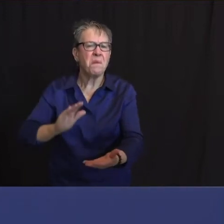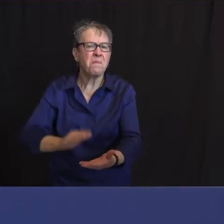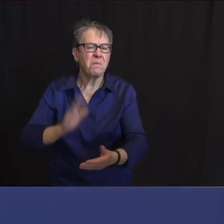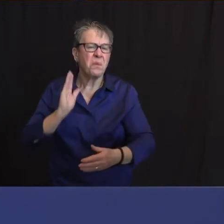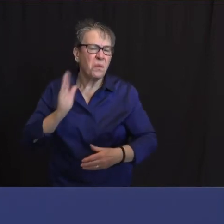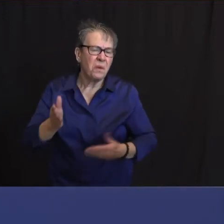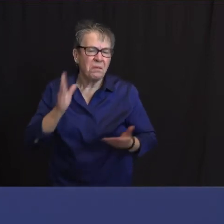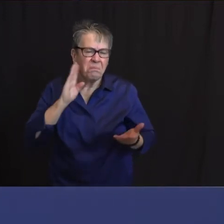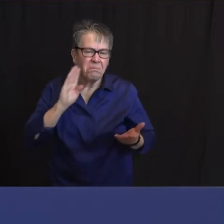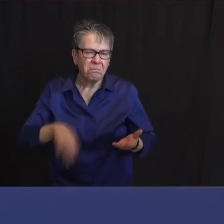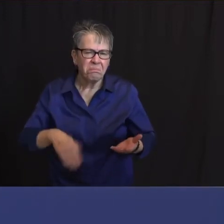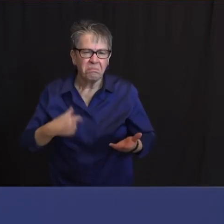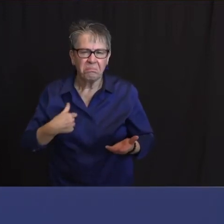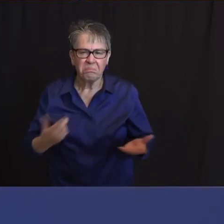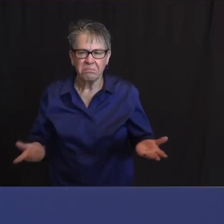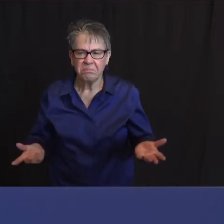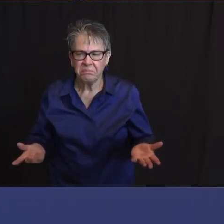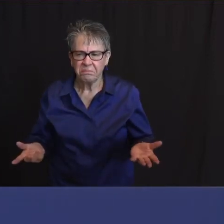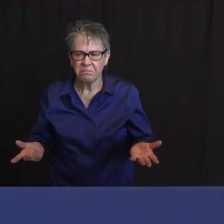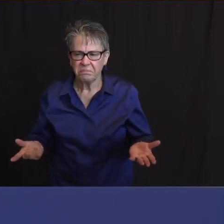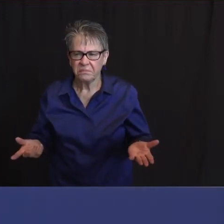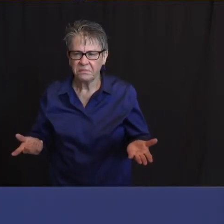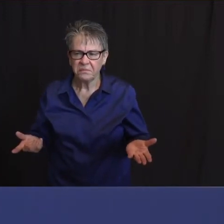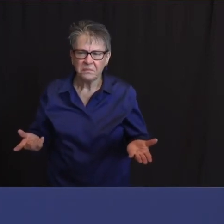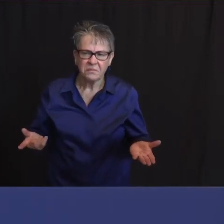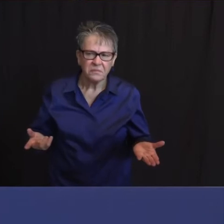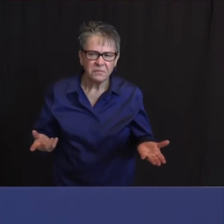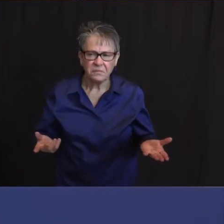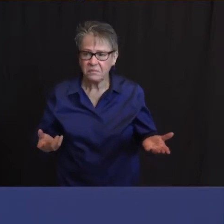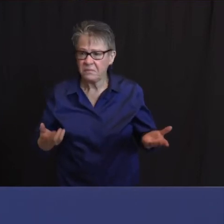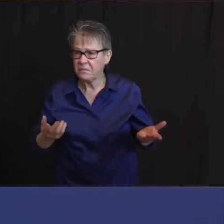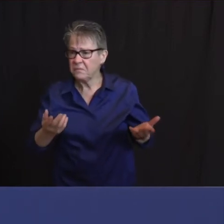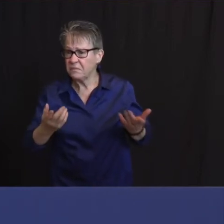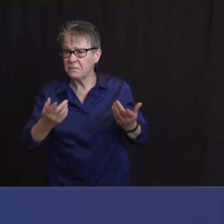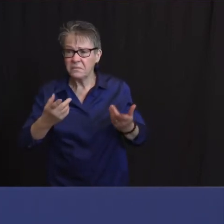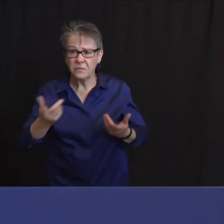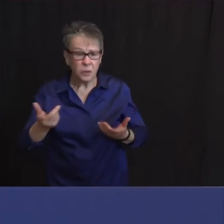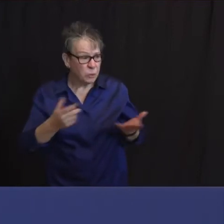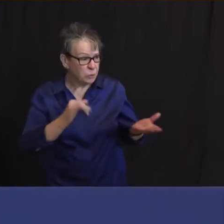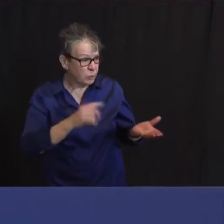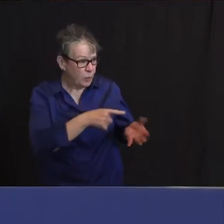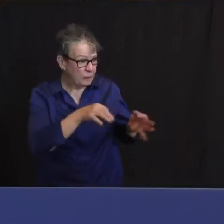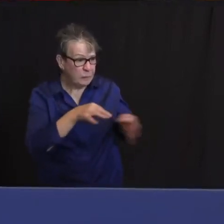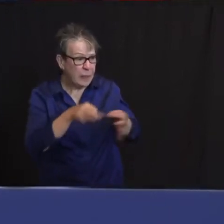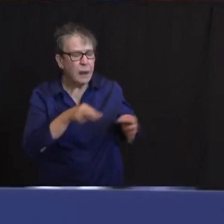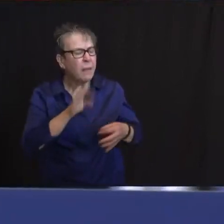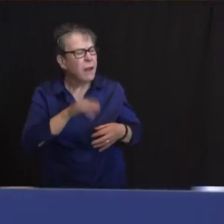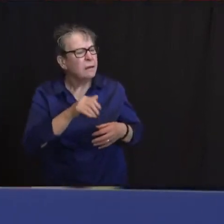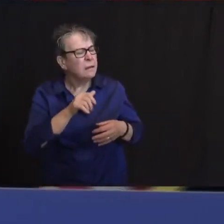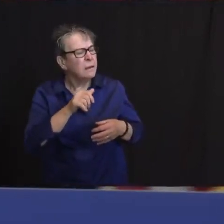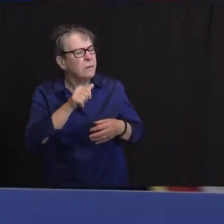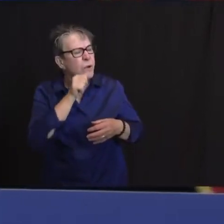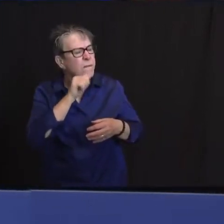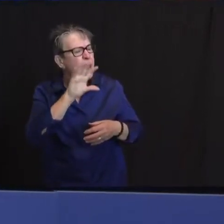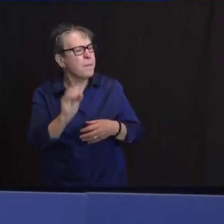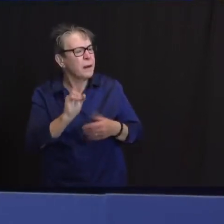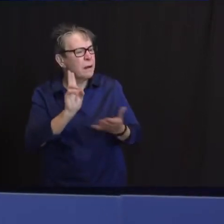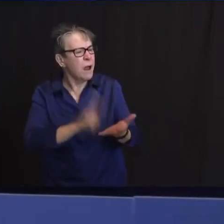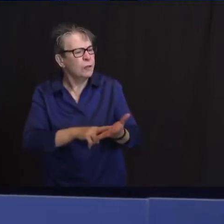I have no insight on the private contract arrangement, but over to you, Judy. Yeah, I'll have to get back to you on the name and the